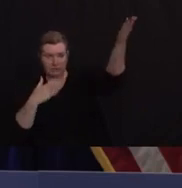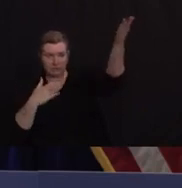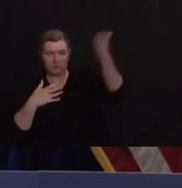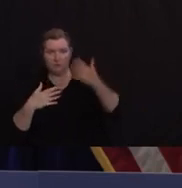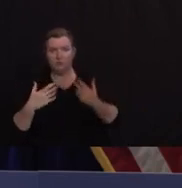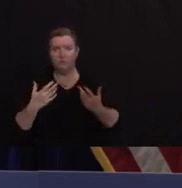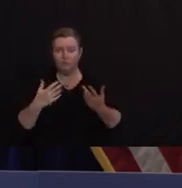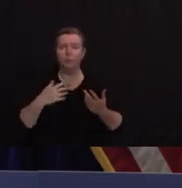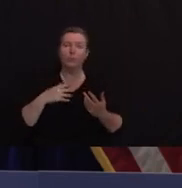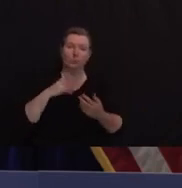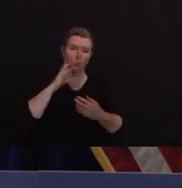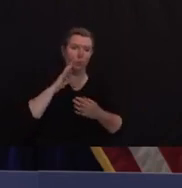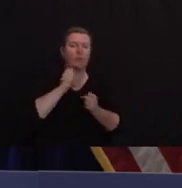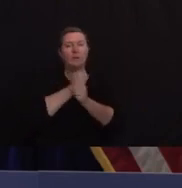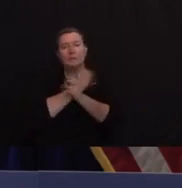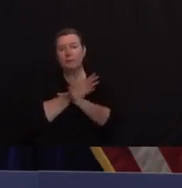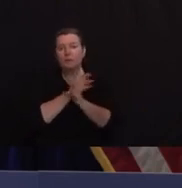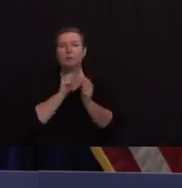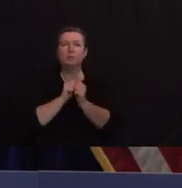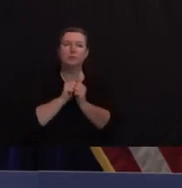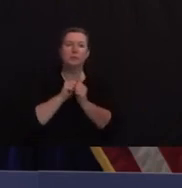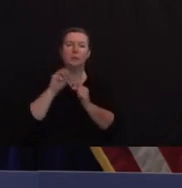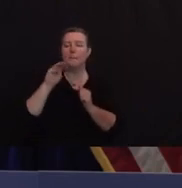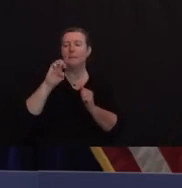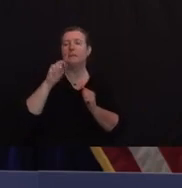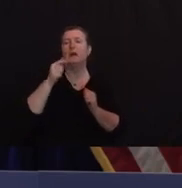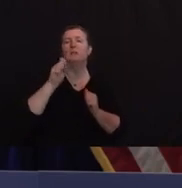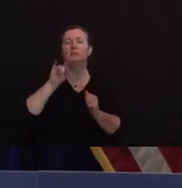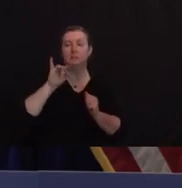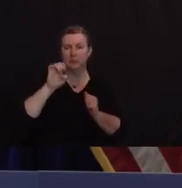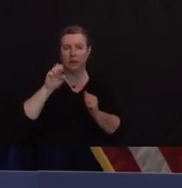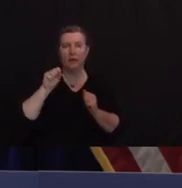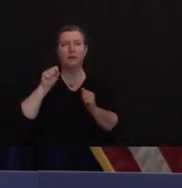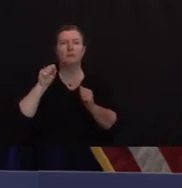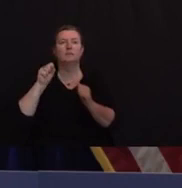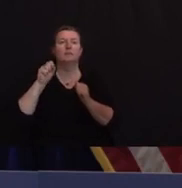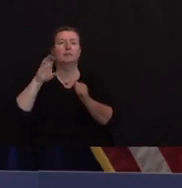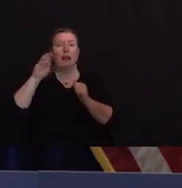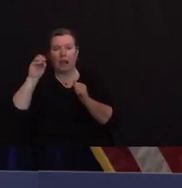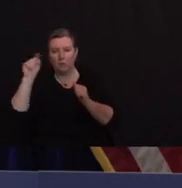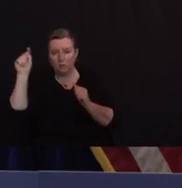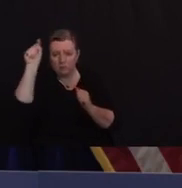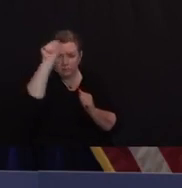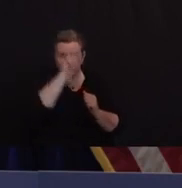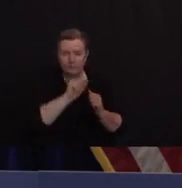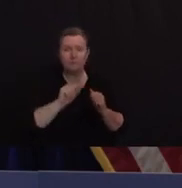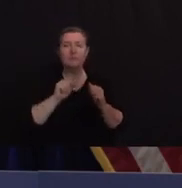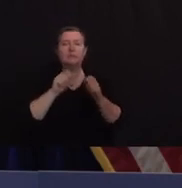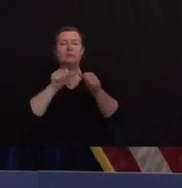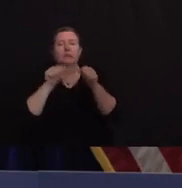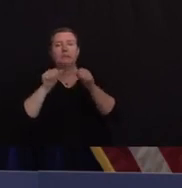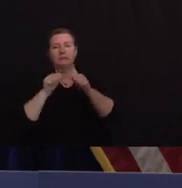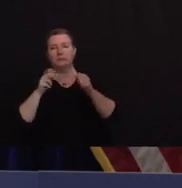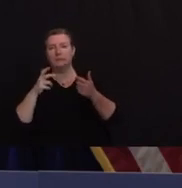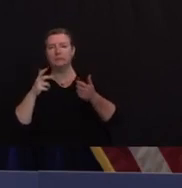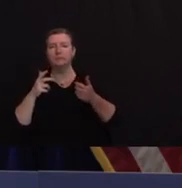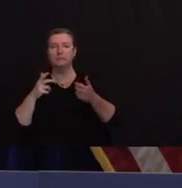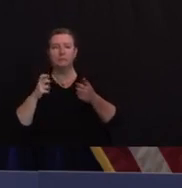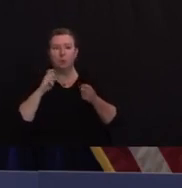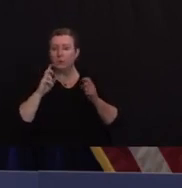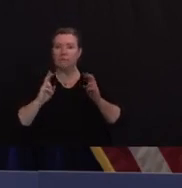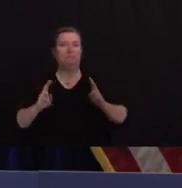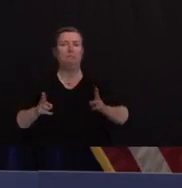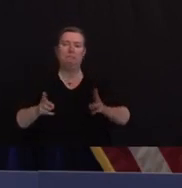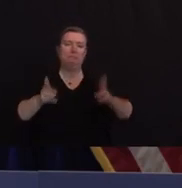mega sites, county sites, and all of our existing sites to get as many people vaccinated as possible. We will